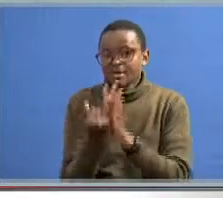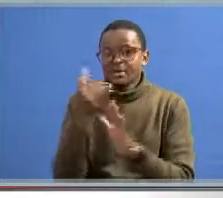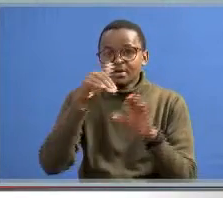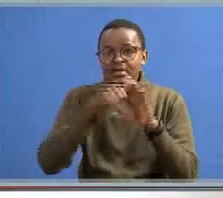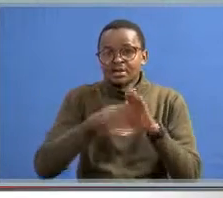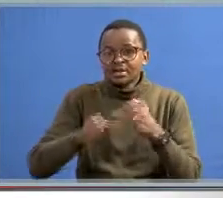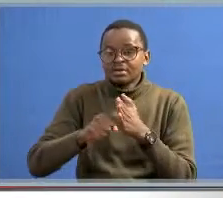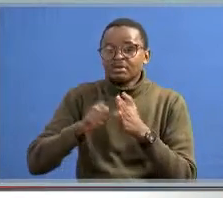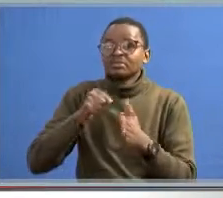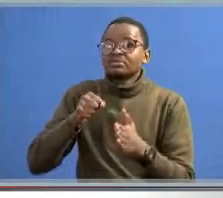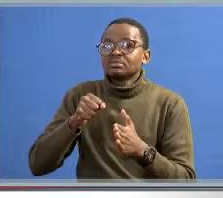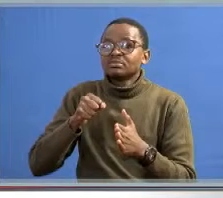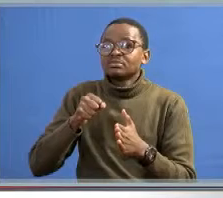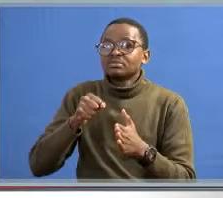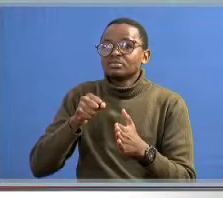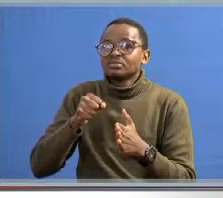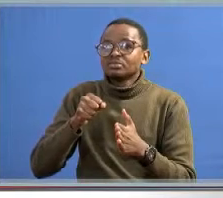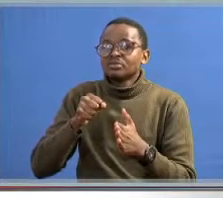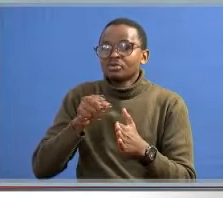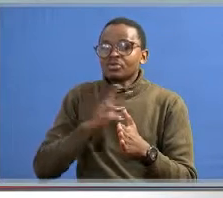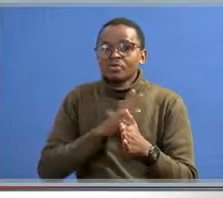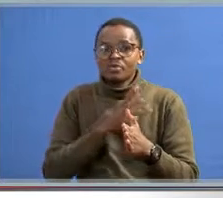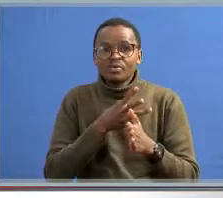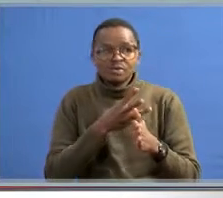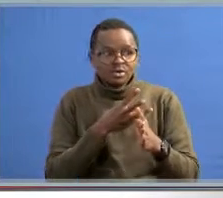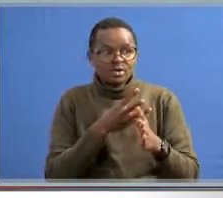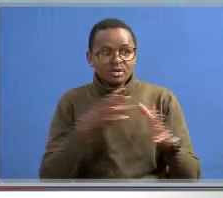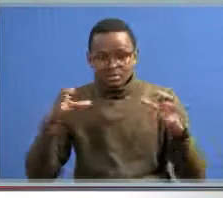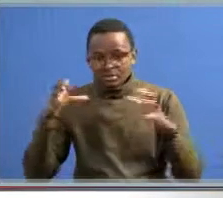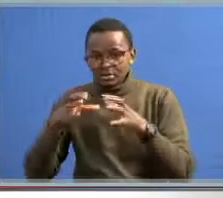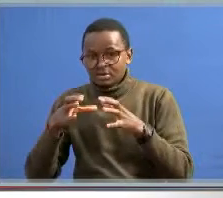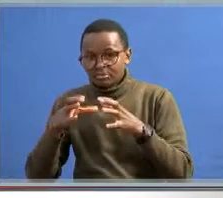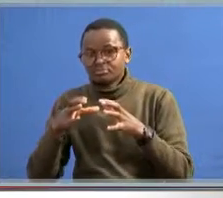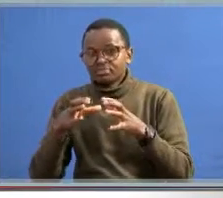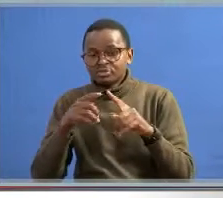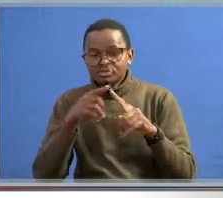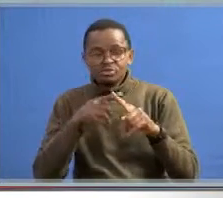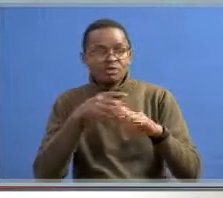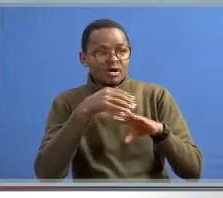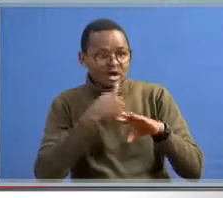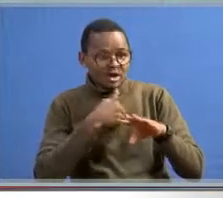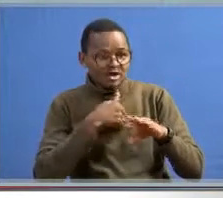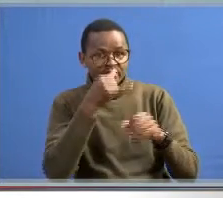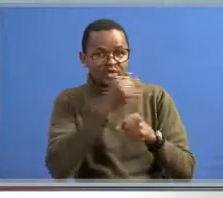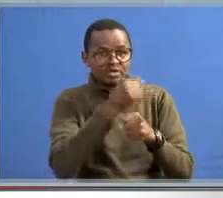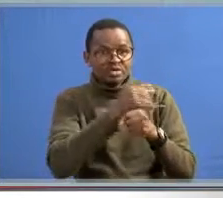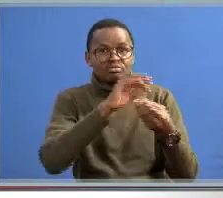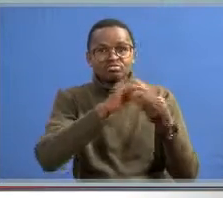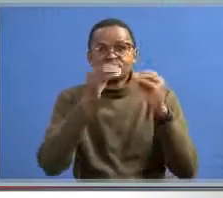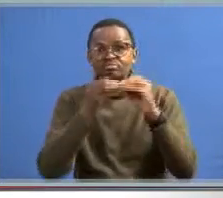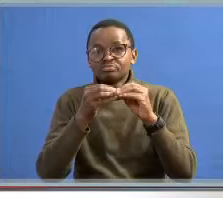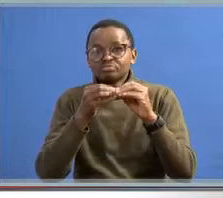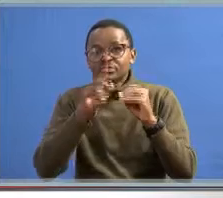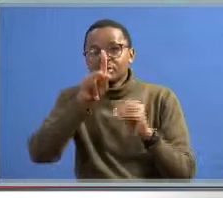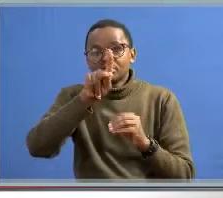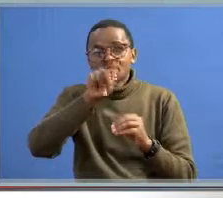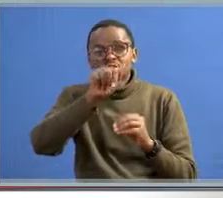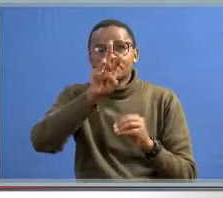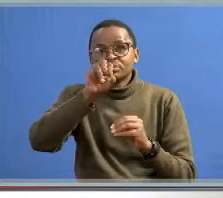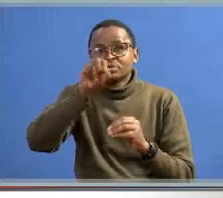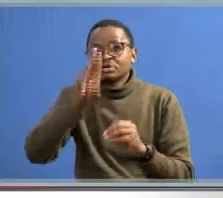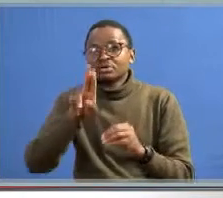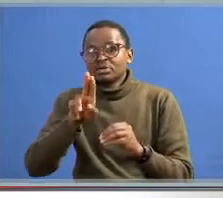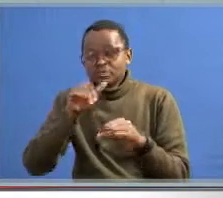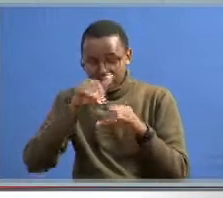in budget allocation, so will the manufacturing sector, prided to hold key in job creation. Christine Kamau delves